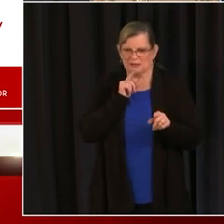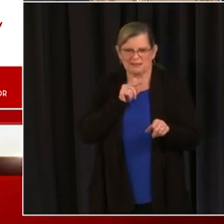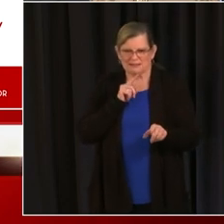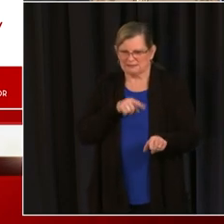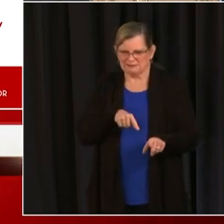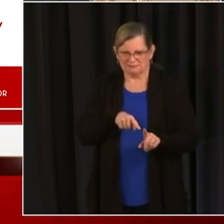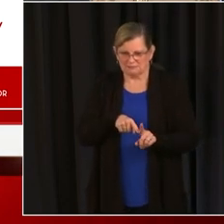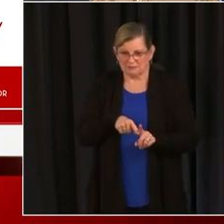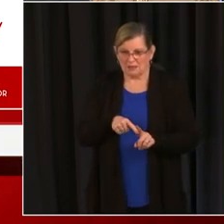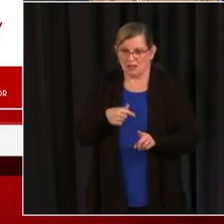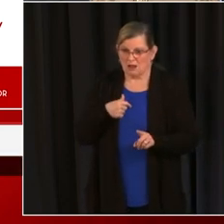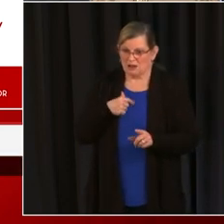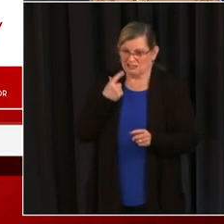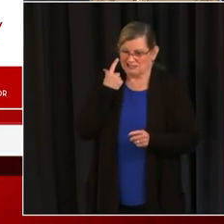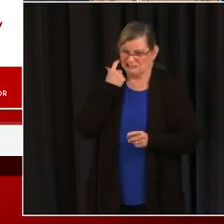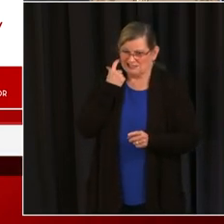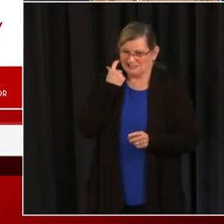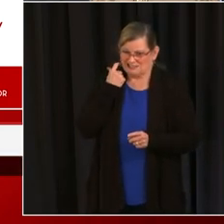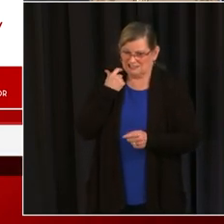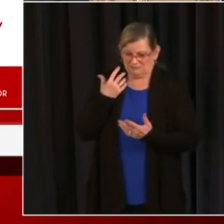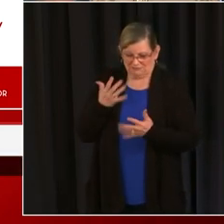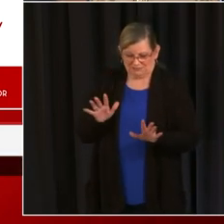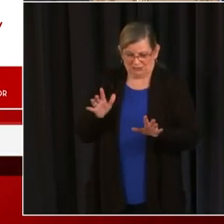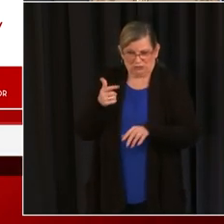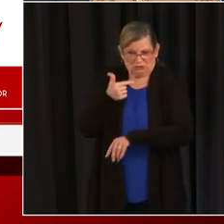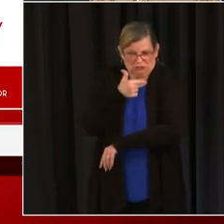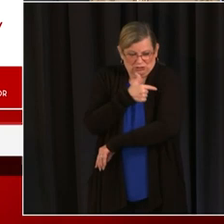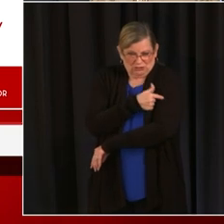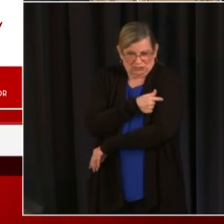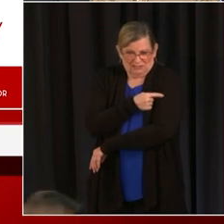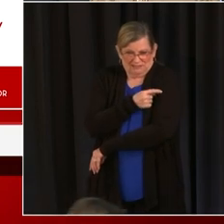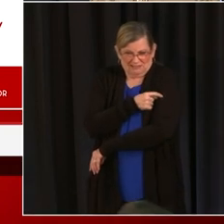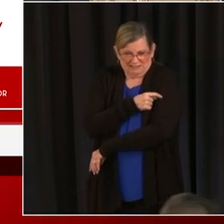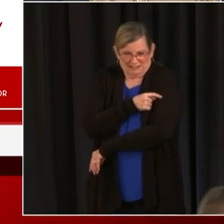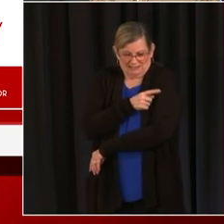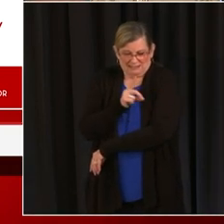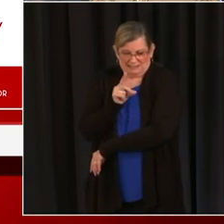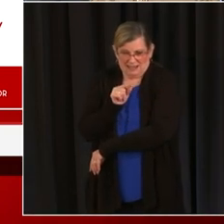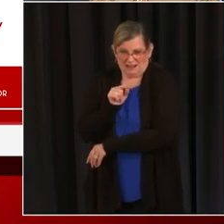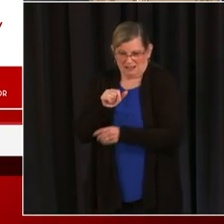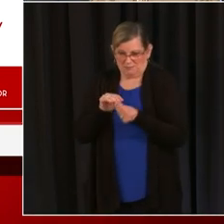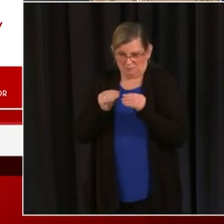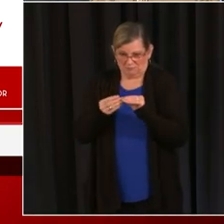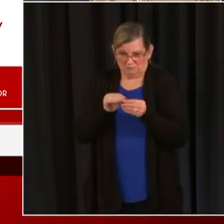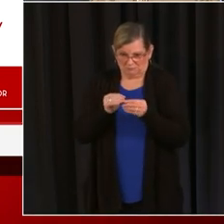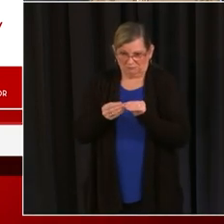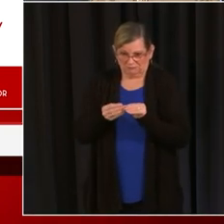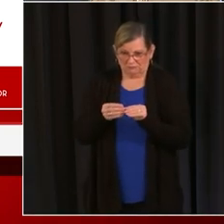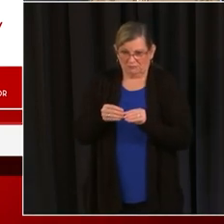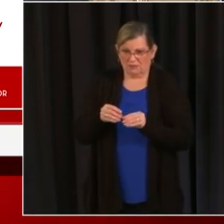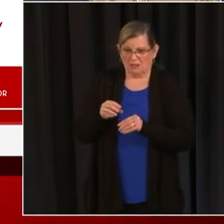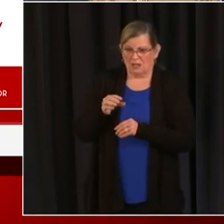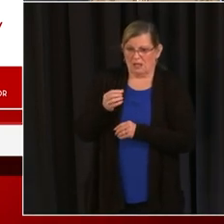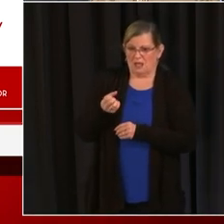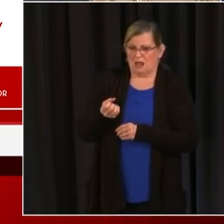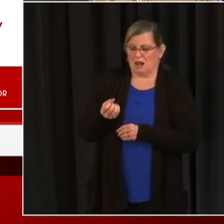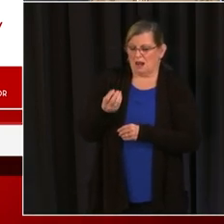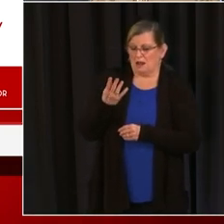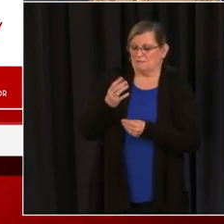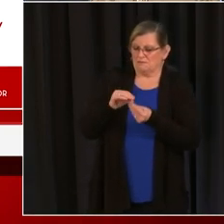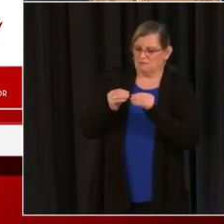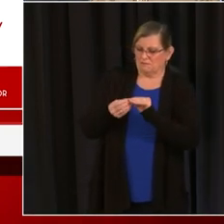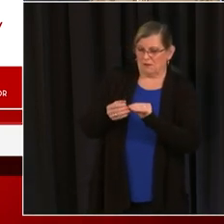most recent vaccination data. The number of doses delivered,